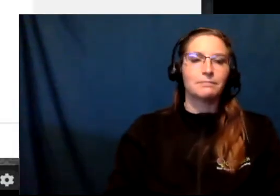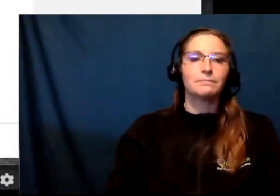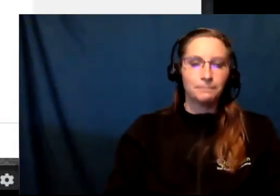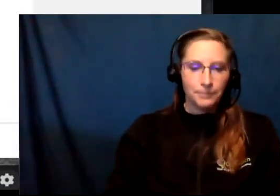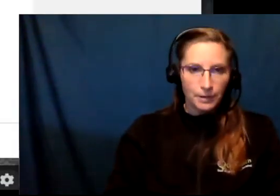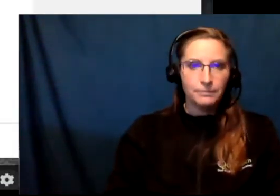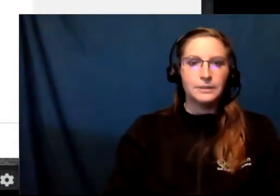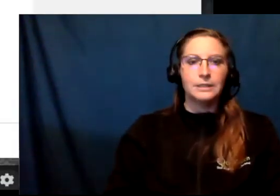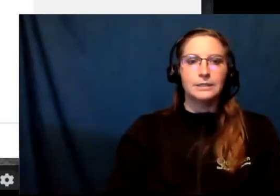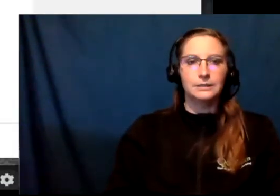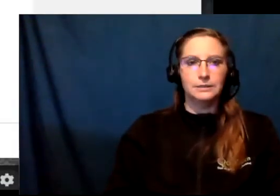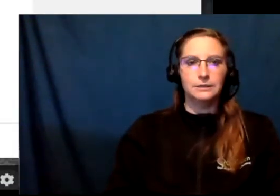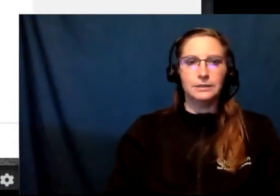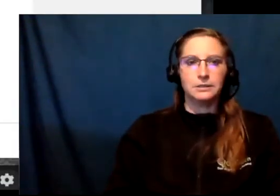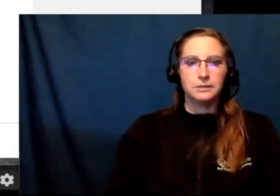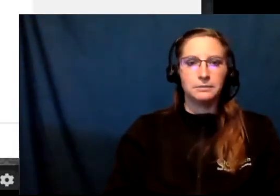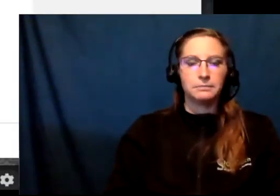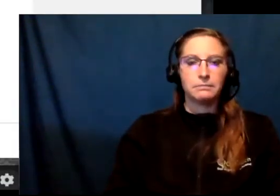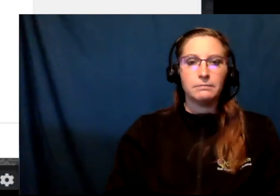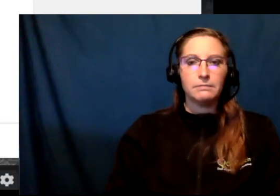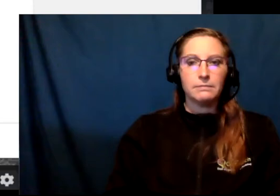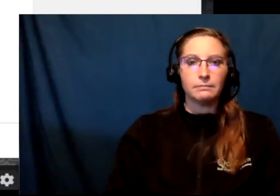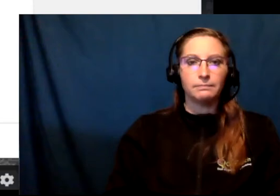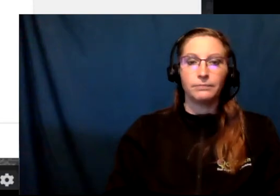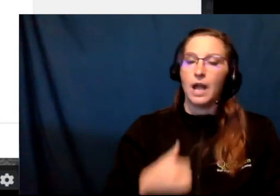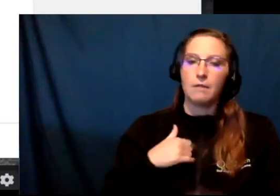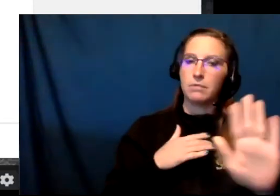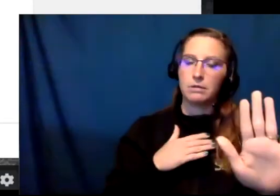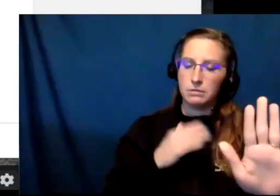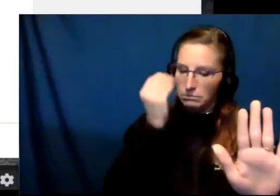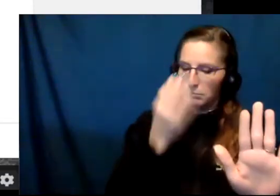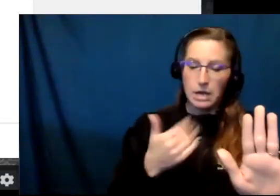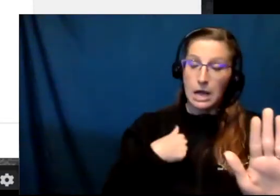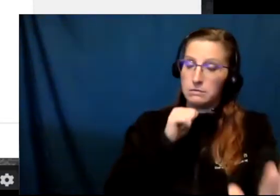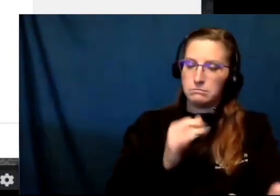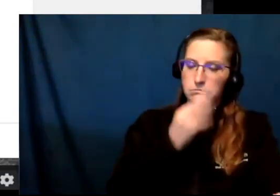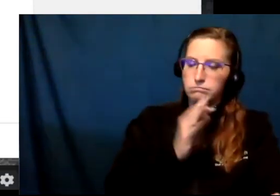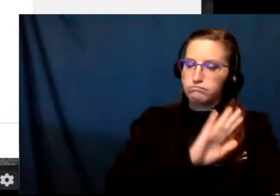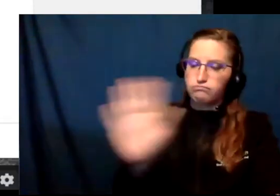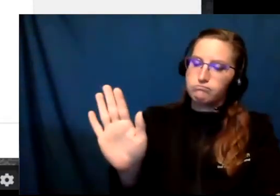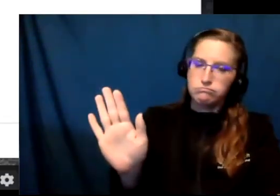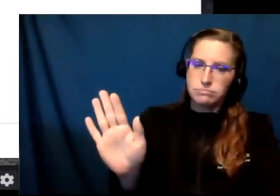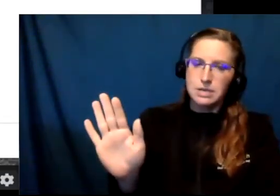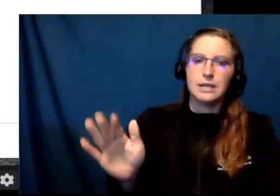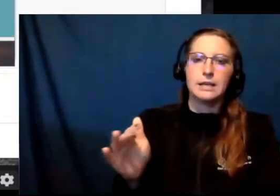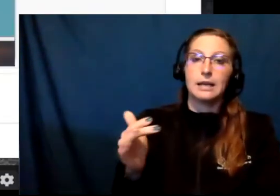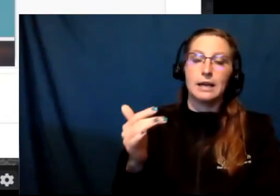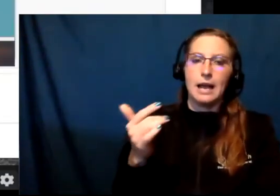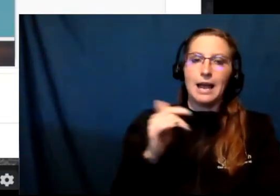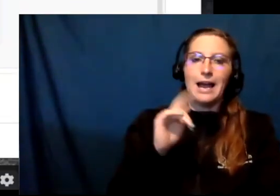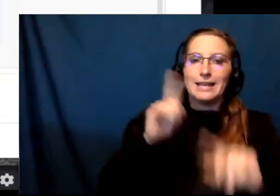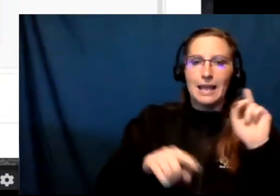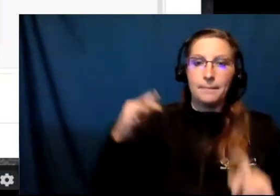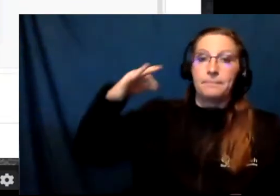Okay, so I am by no means an expert, and I can't even really take credit for this, but I did create